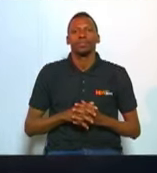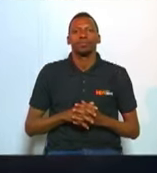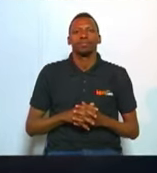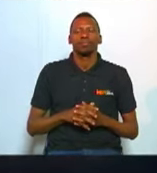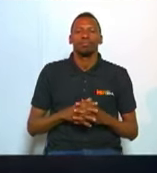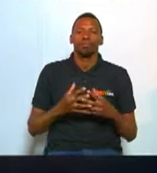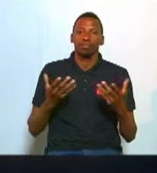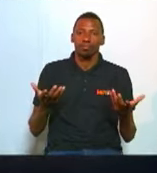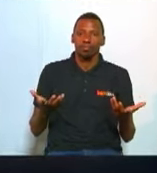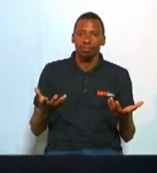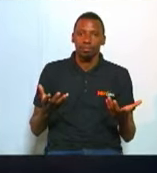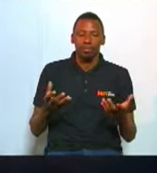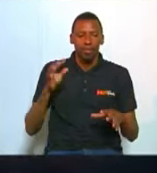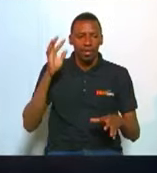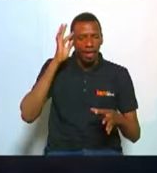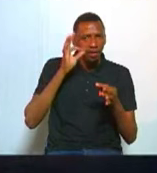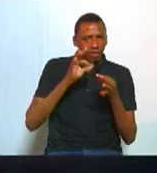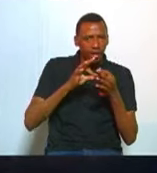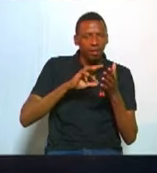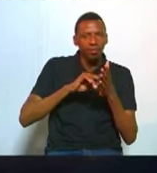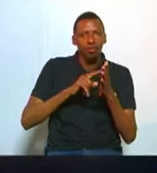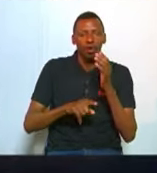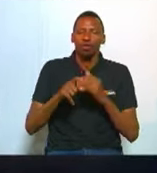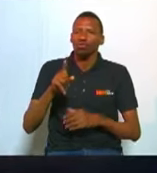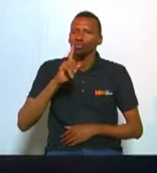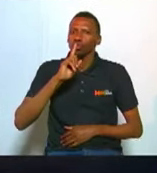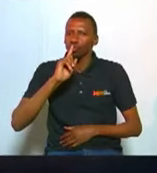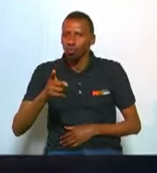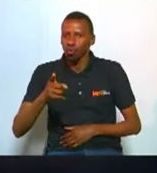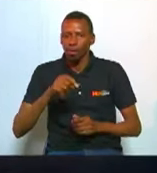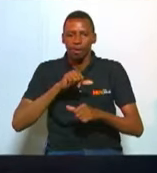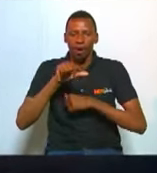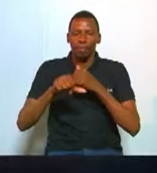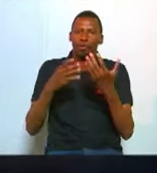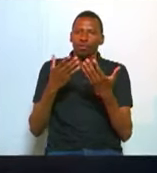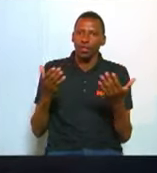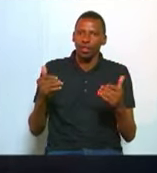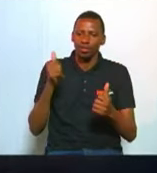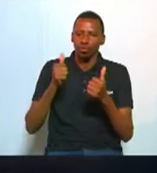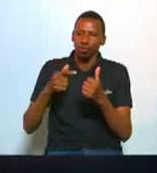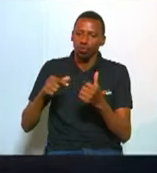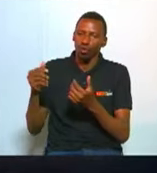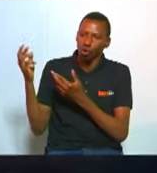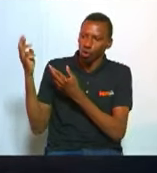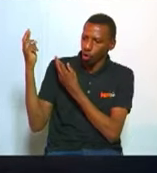have faith is to be sure of the things we hope for.